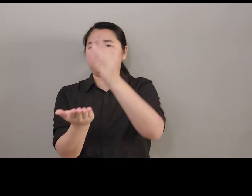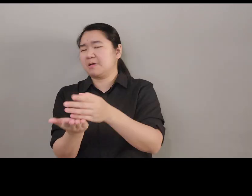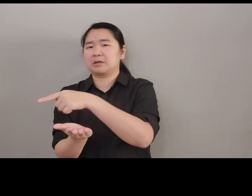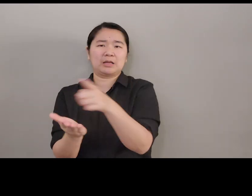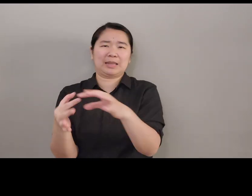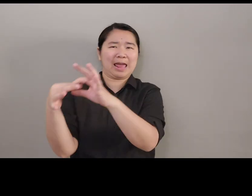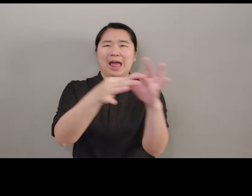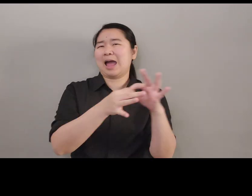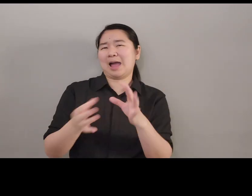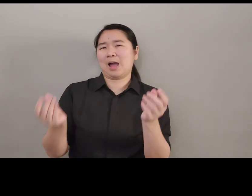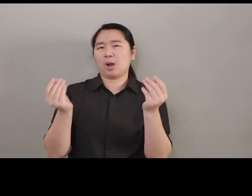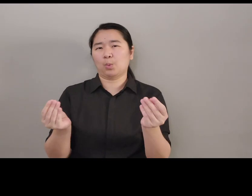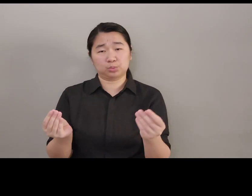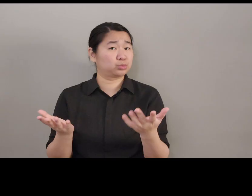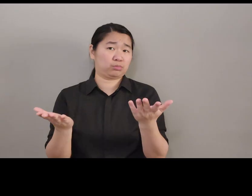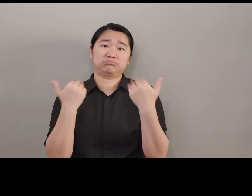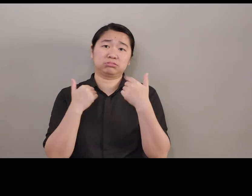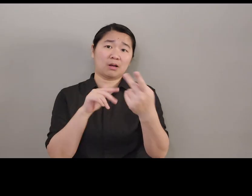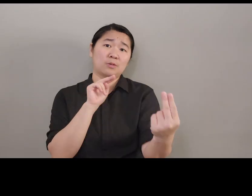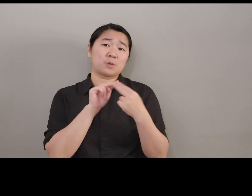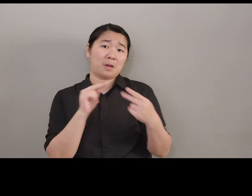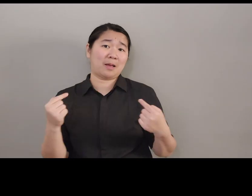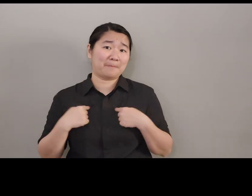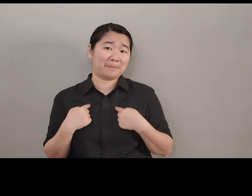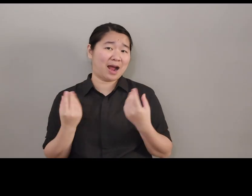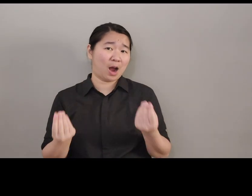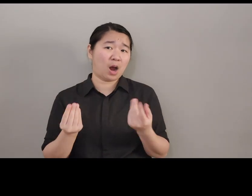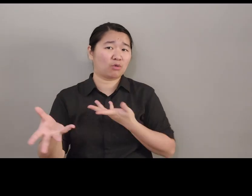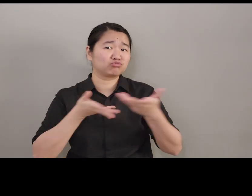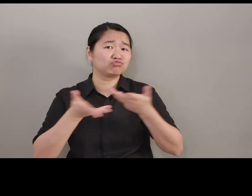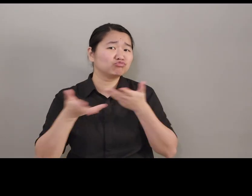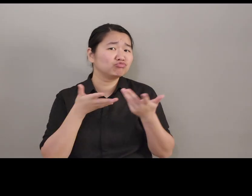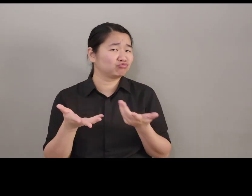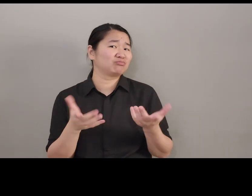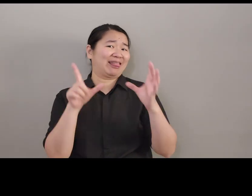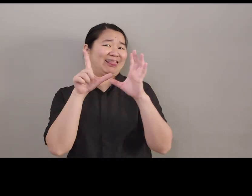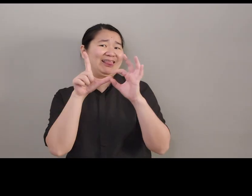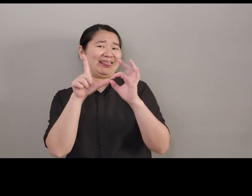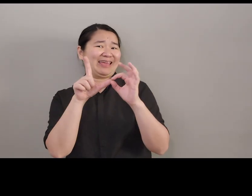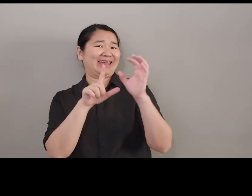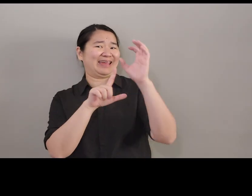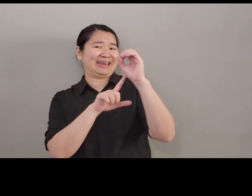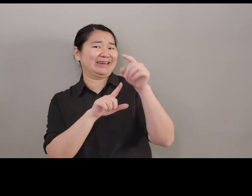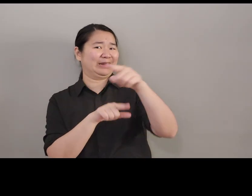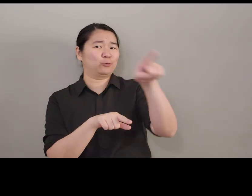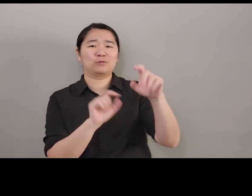have a conversation about how you're doing it and how you can better that process. And with that, thank you for hearing